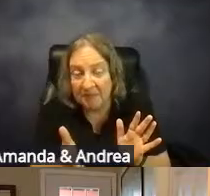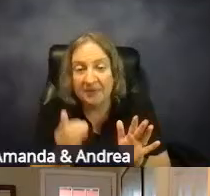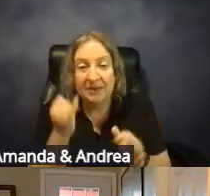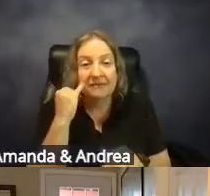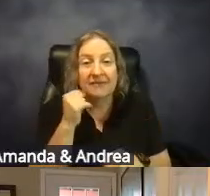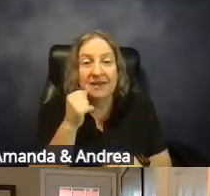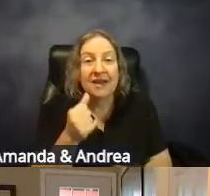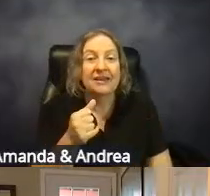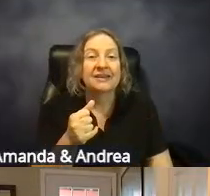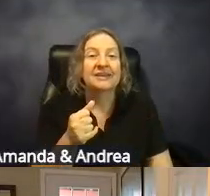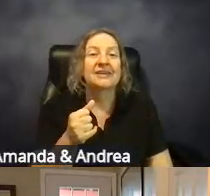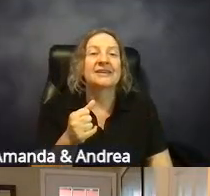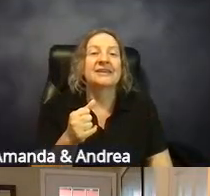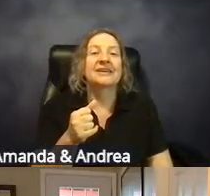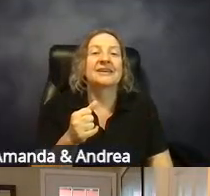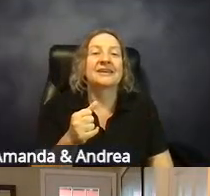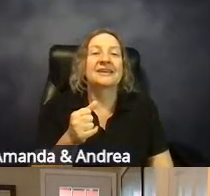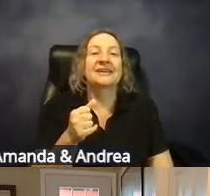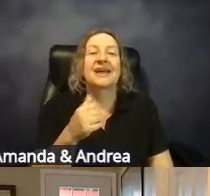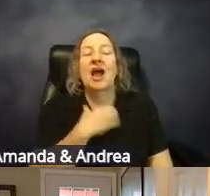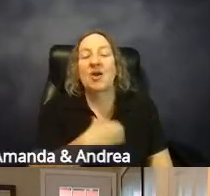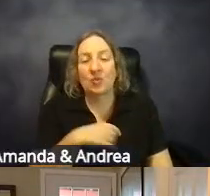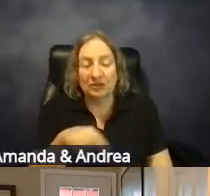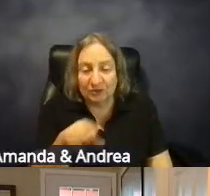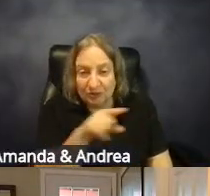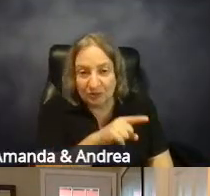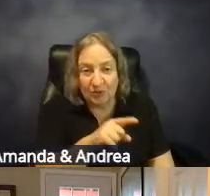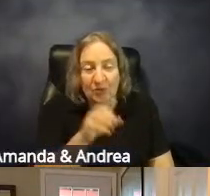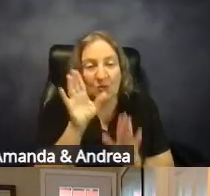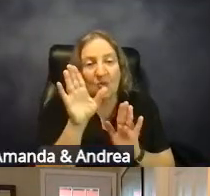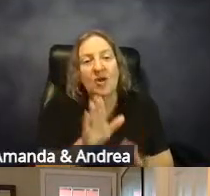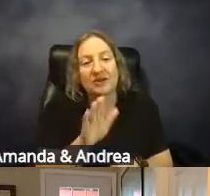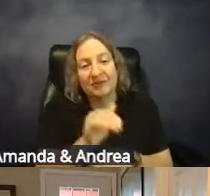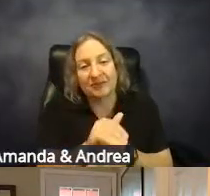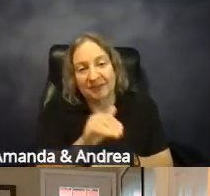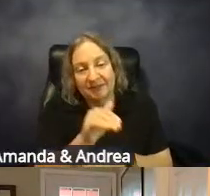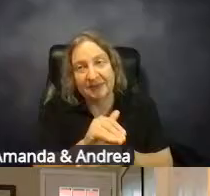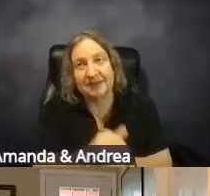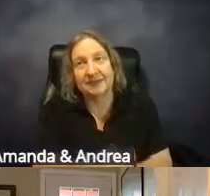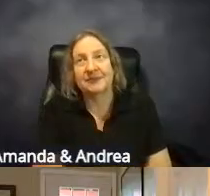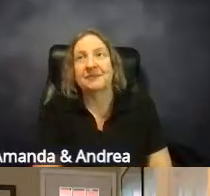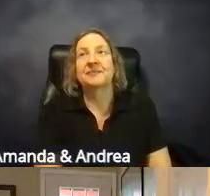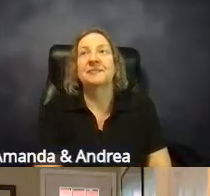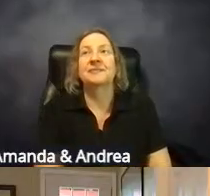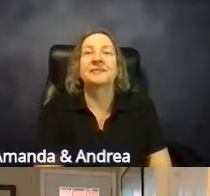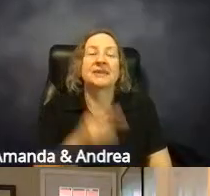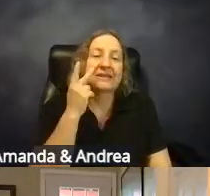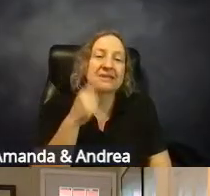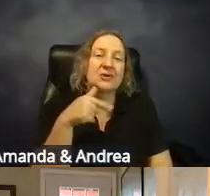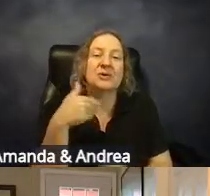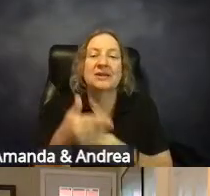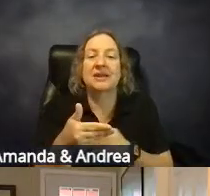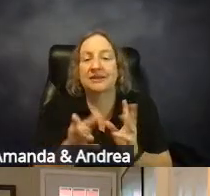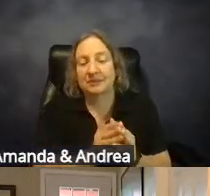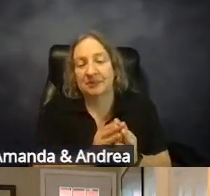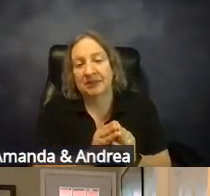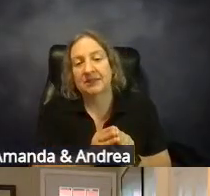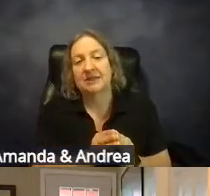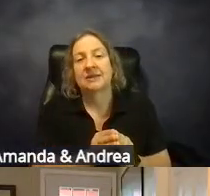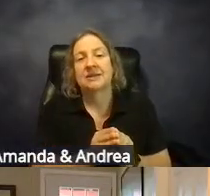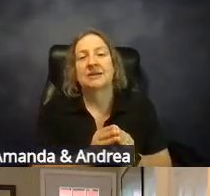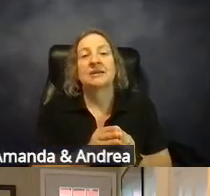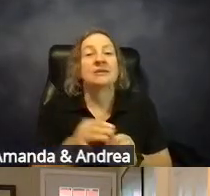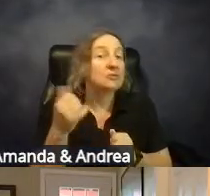not, just wish you all a wonderful evening, and we'll see you at the next meeting. And